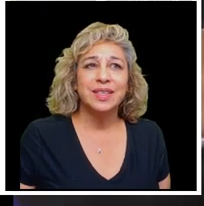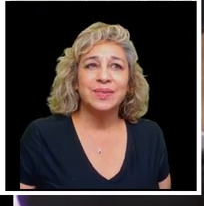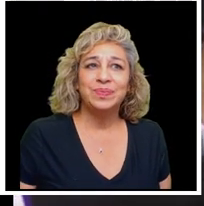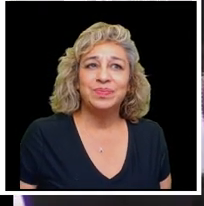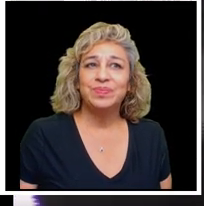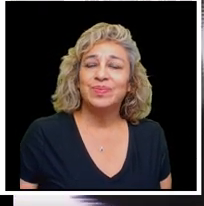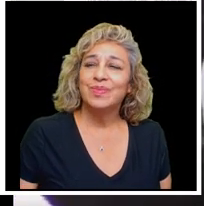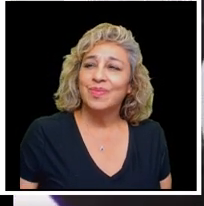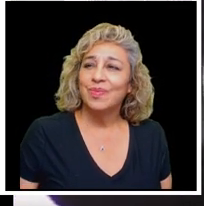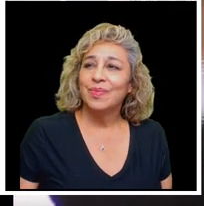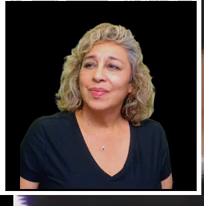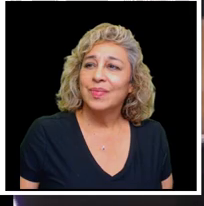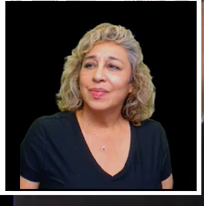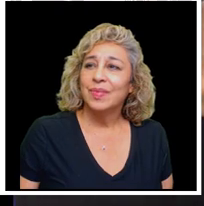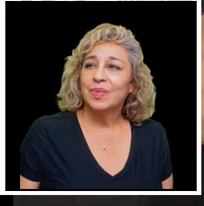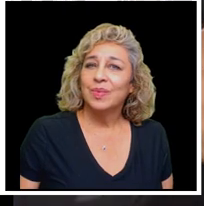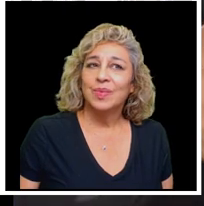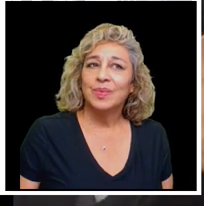want